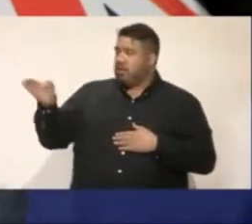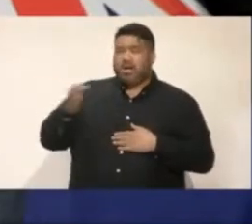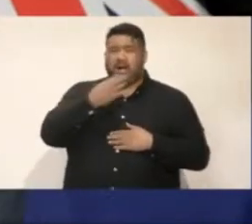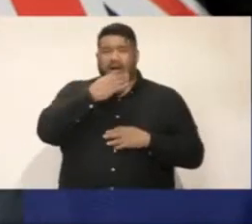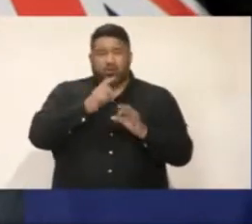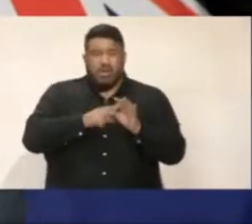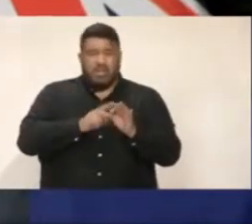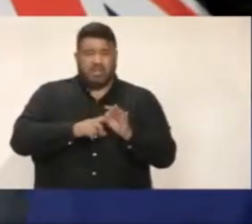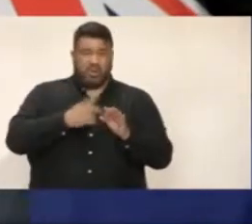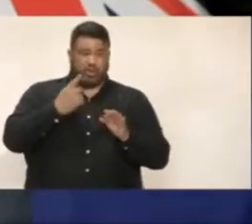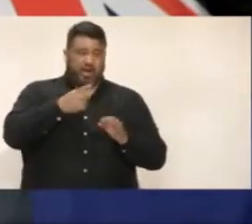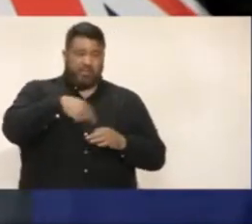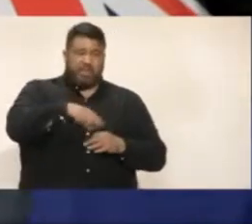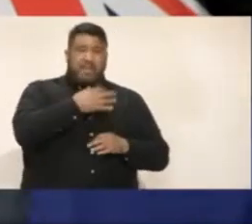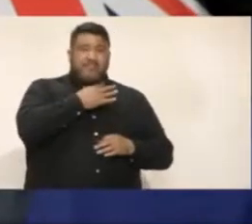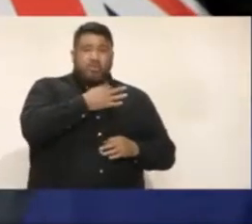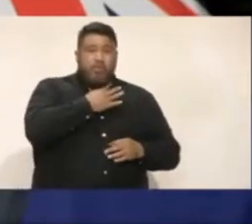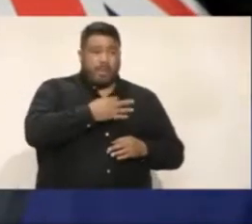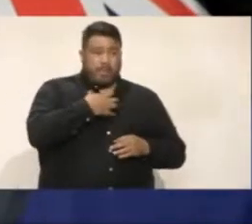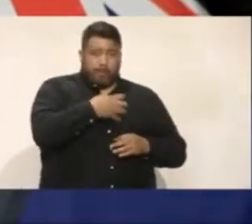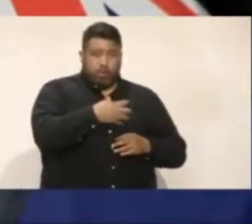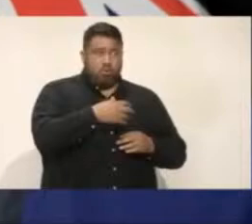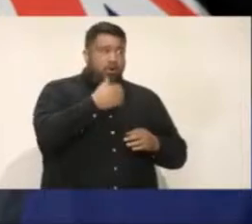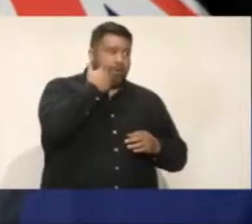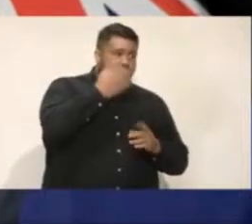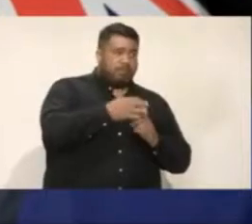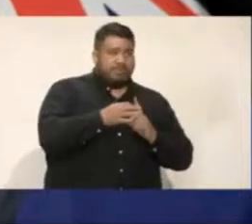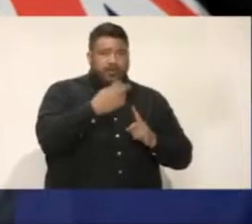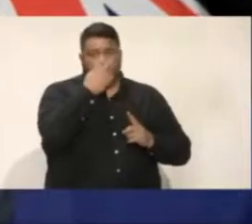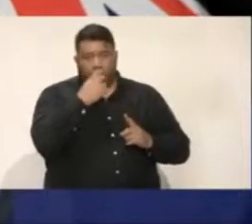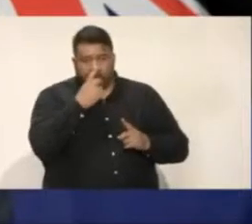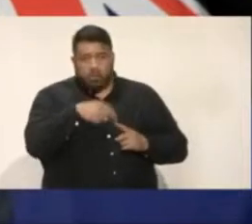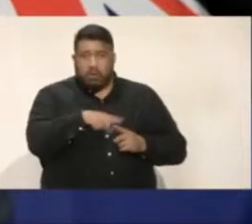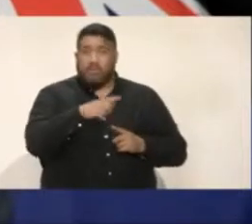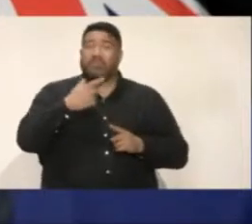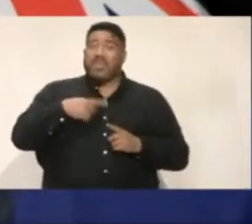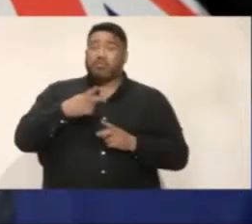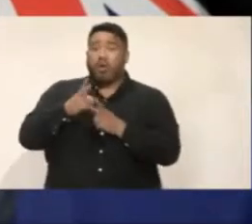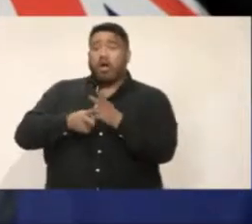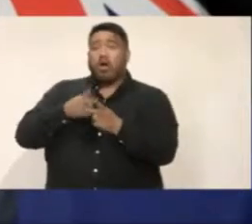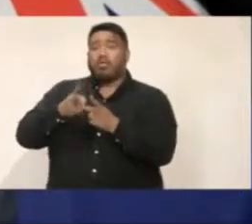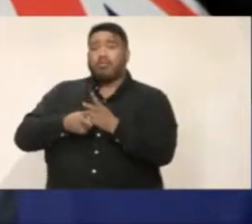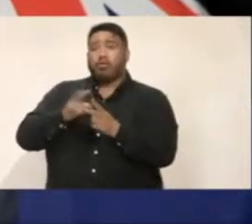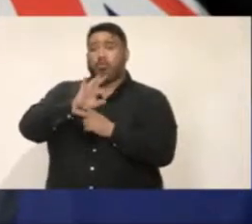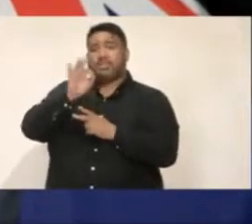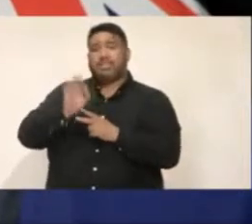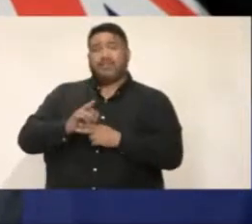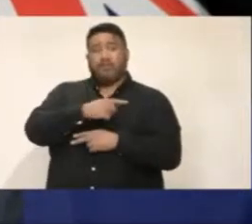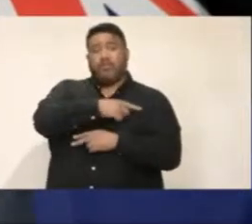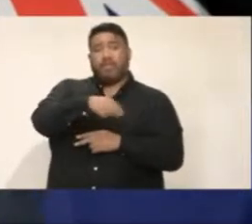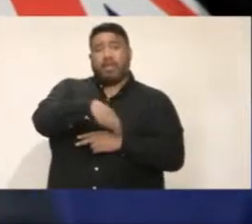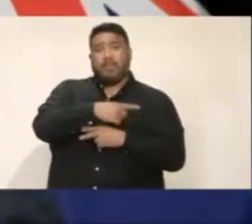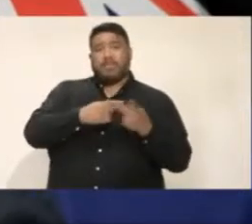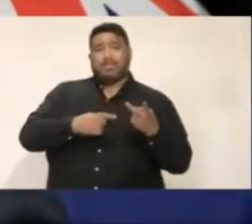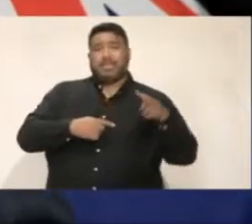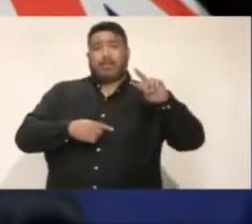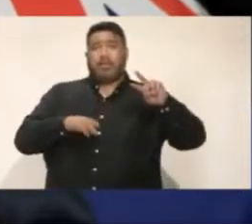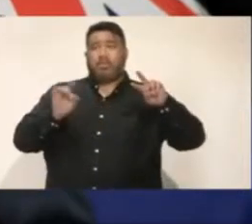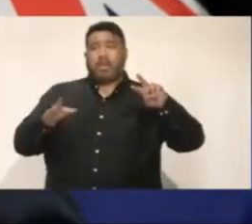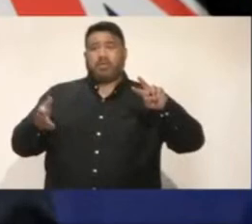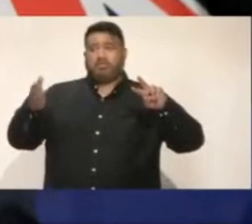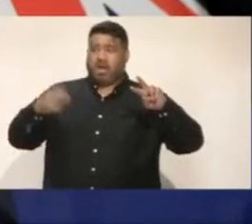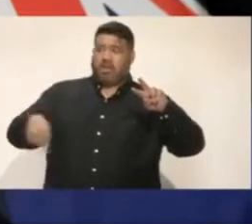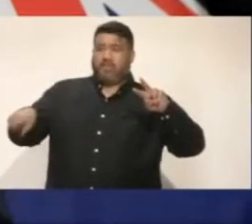are more vulnerable, as you just said. Is that one of the reasons why the hospitalisation rate for this current outbreak is twice what it was?